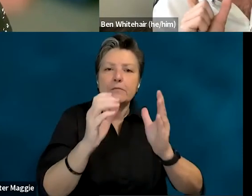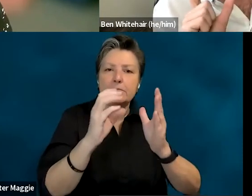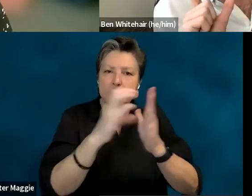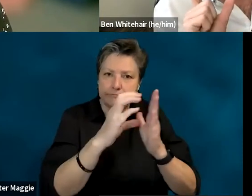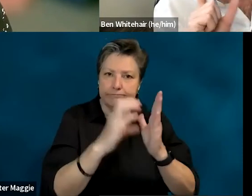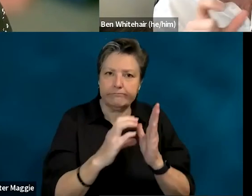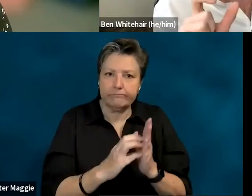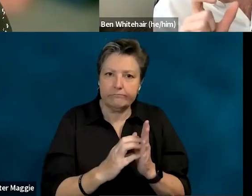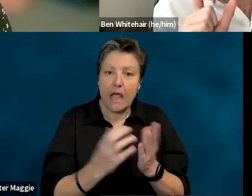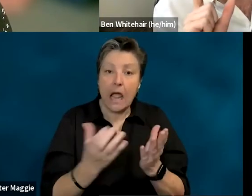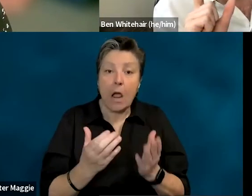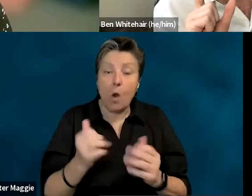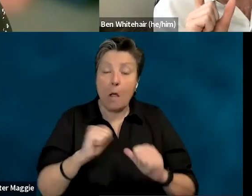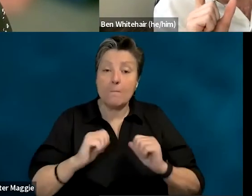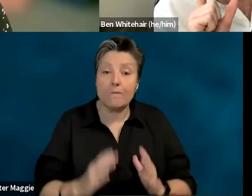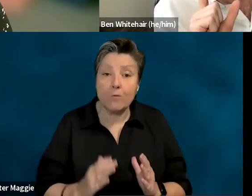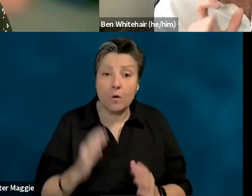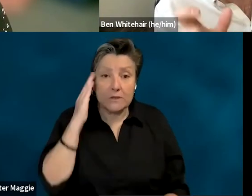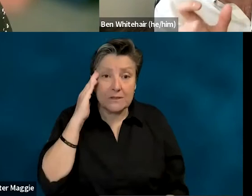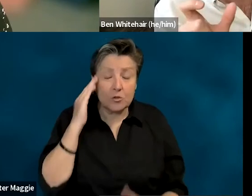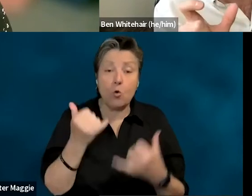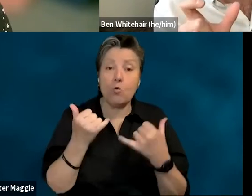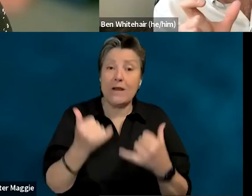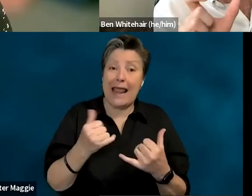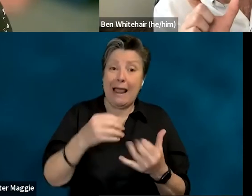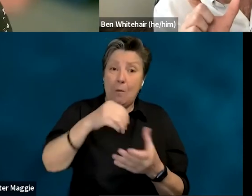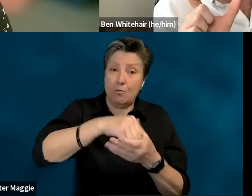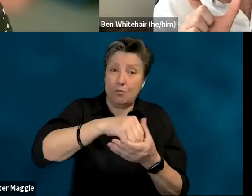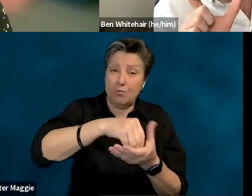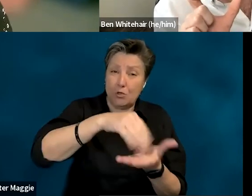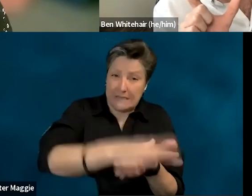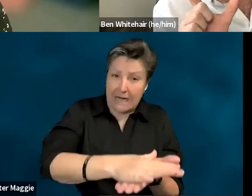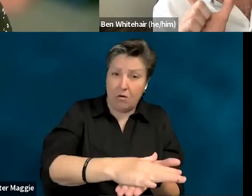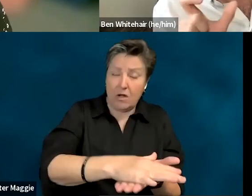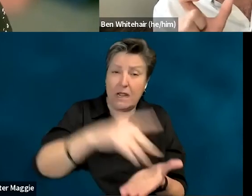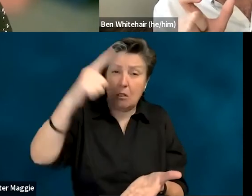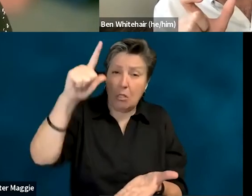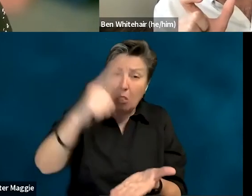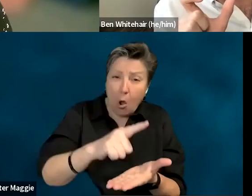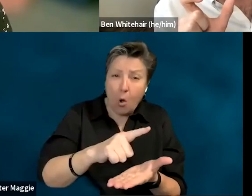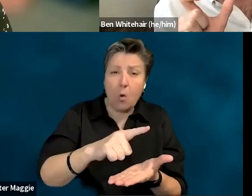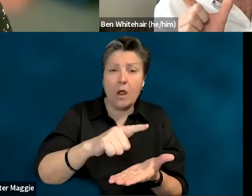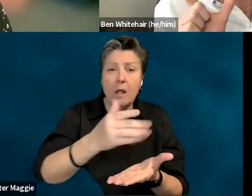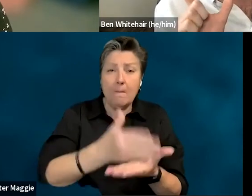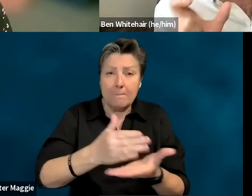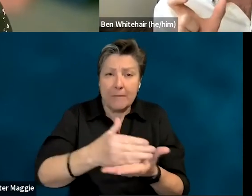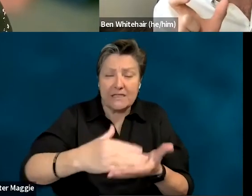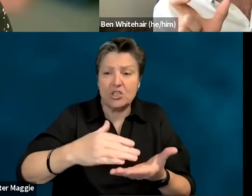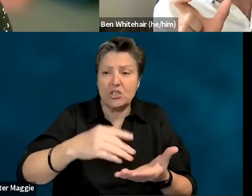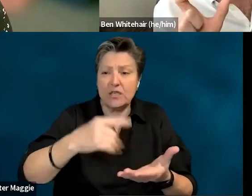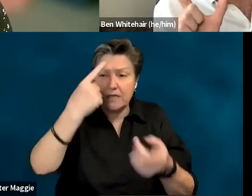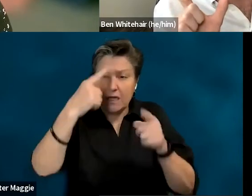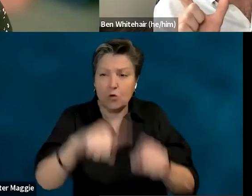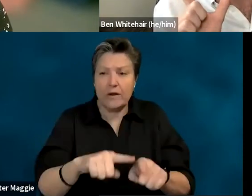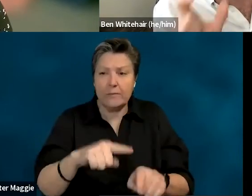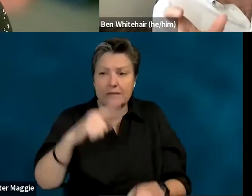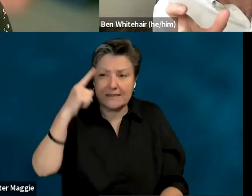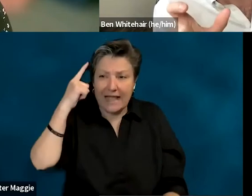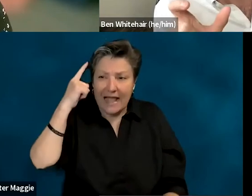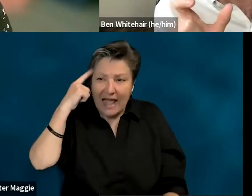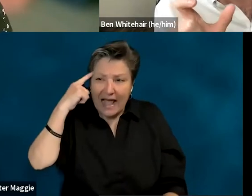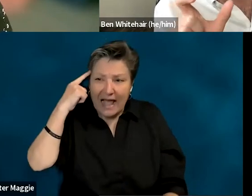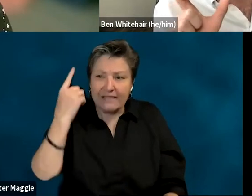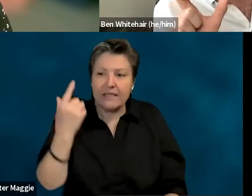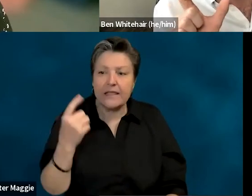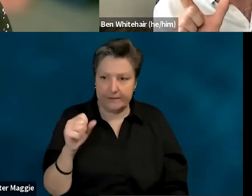know that there are now in the low budget agreements, I believe a 5-page